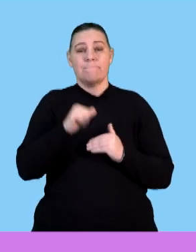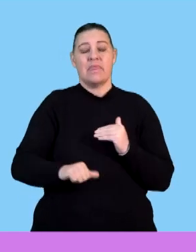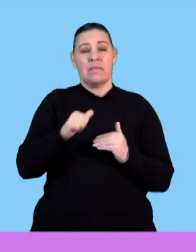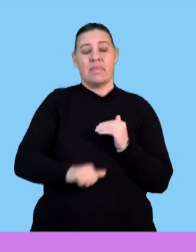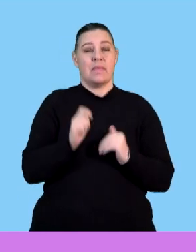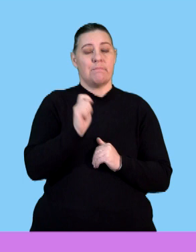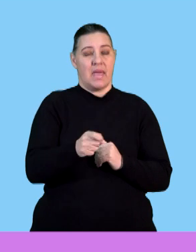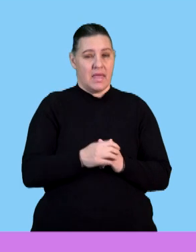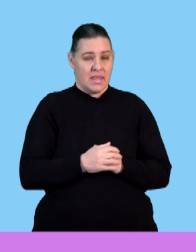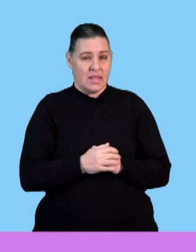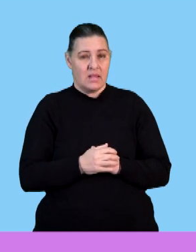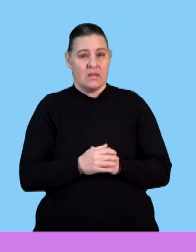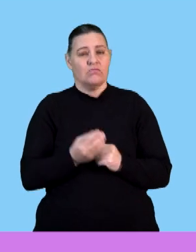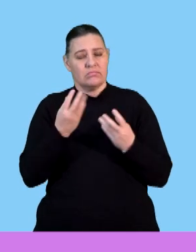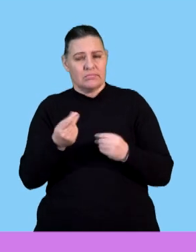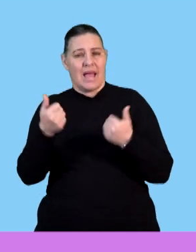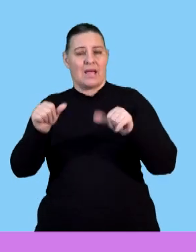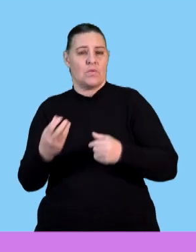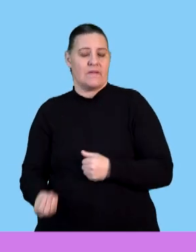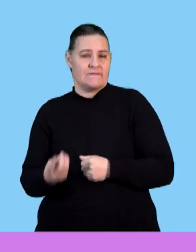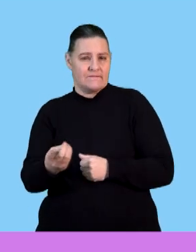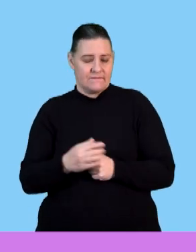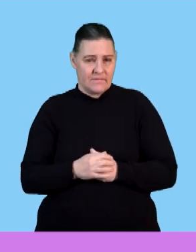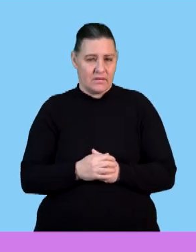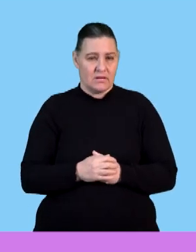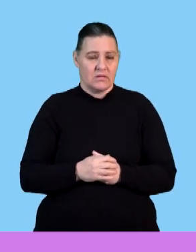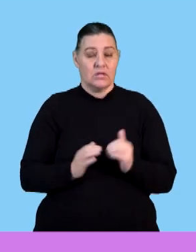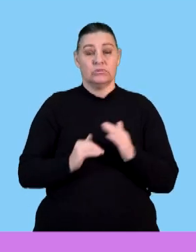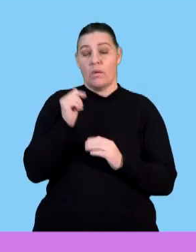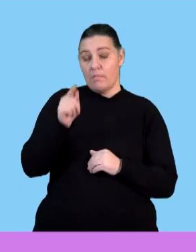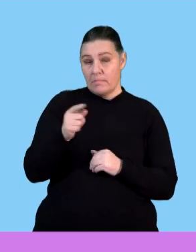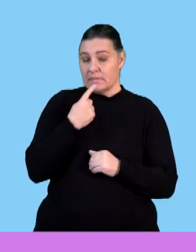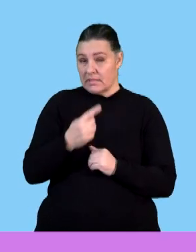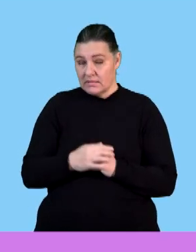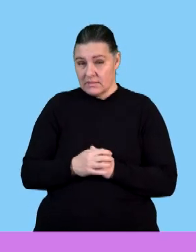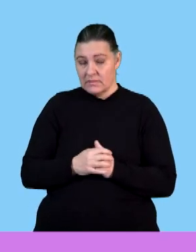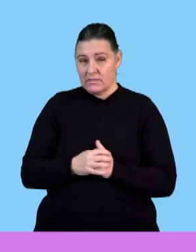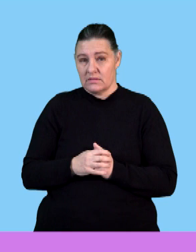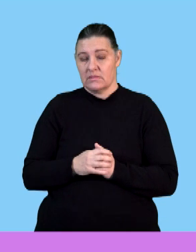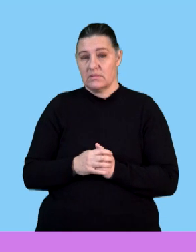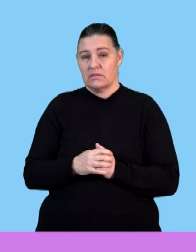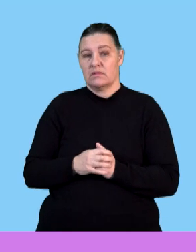the monthly fee for having this account? At the top right here, there it is,